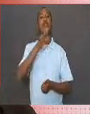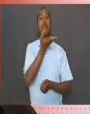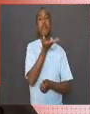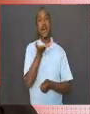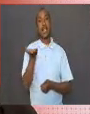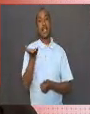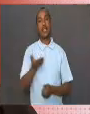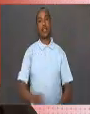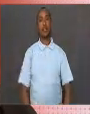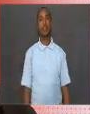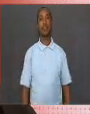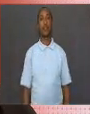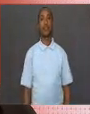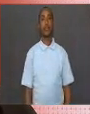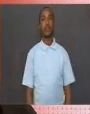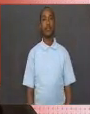indestructibility of matter.